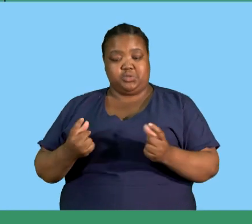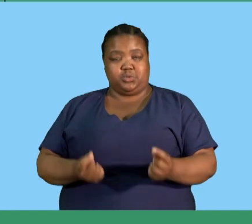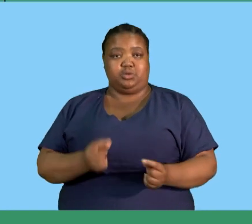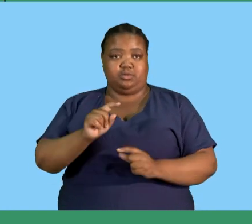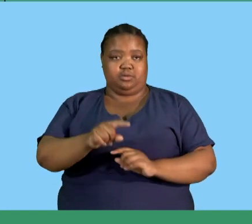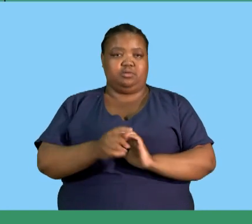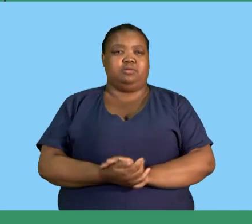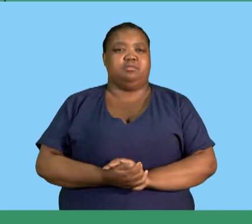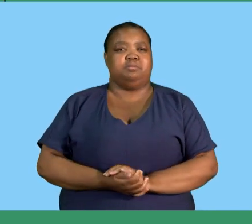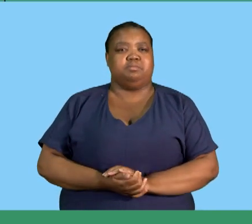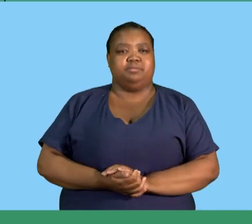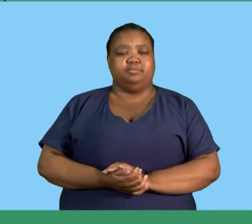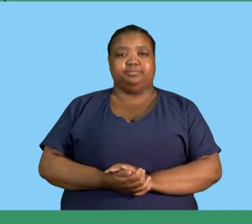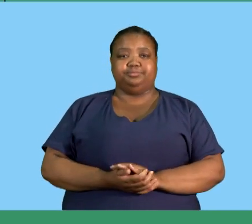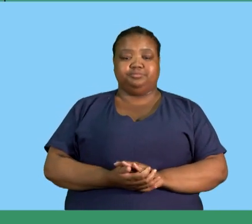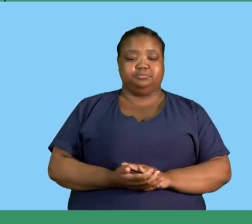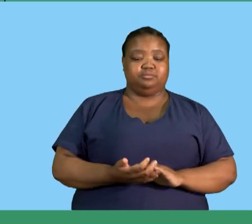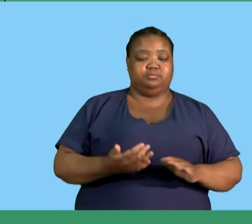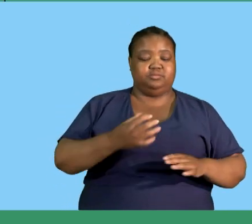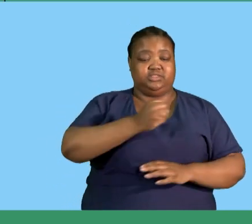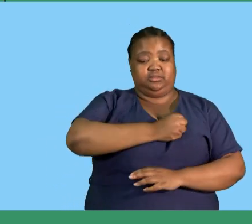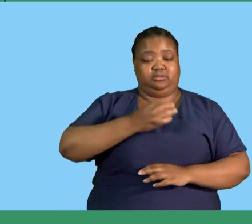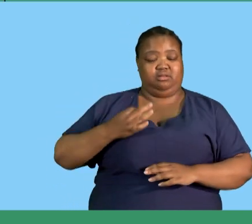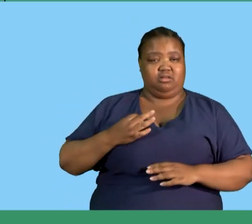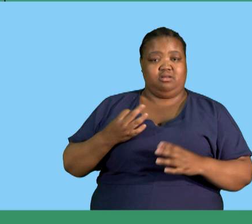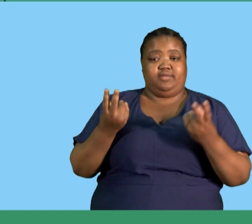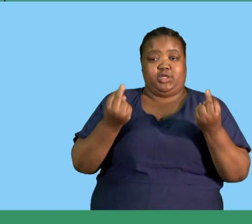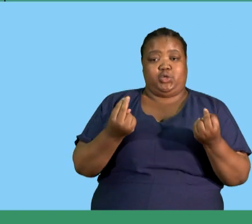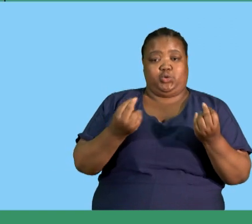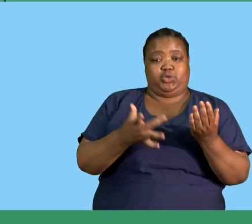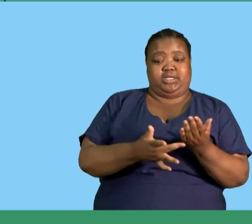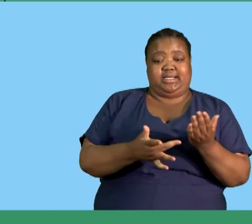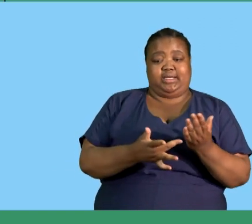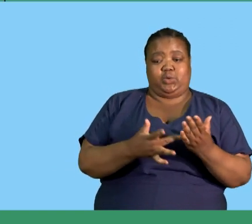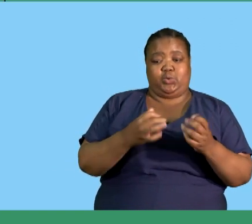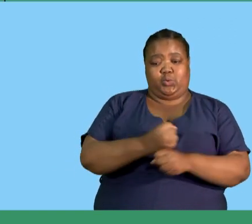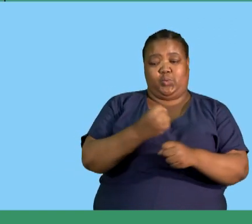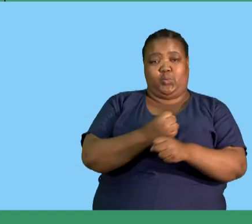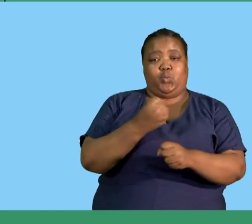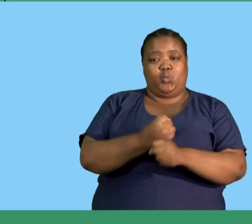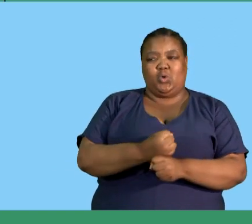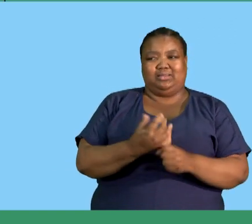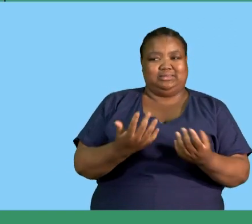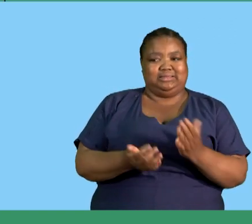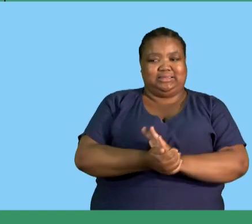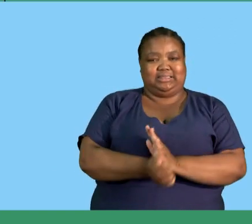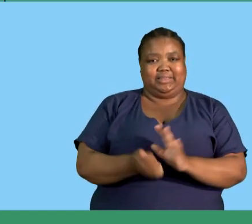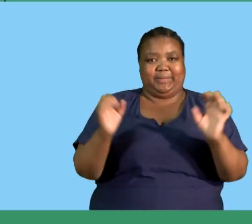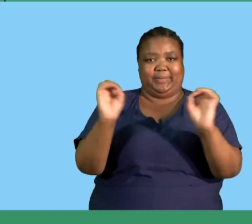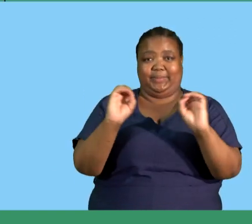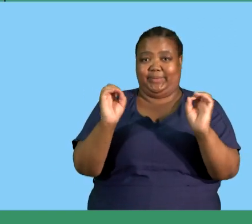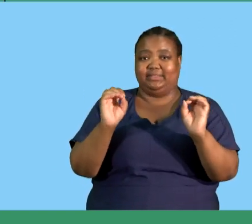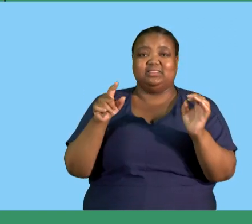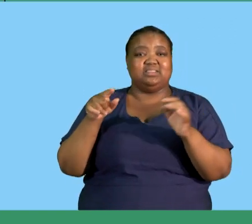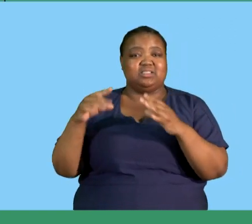Right, employees may not be skilled to operate or maintain new technology or equipment. So if they do not have the